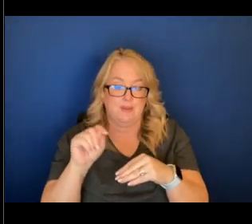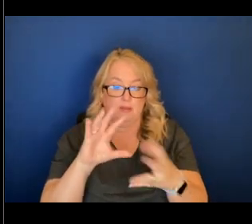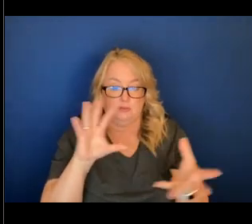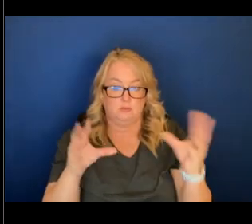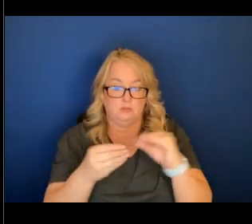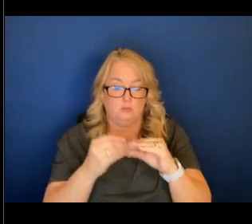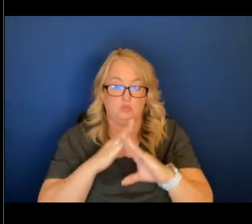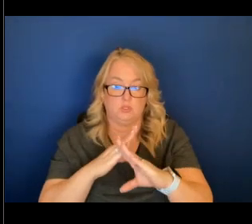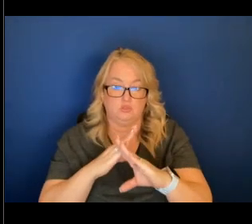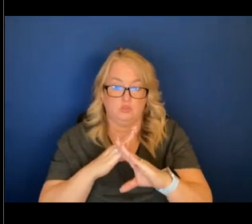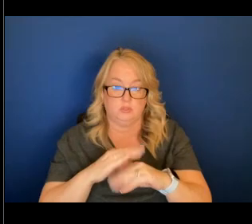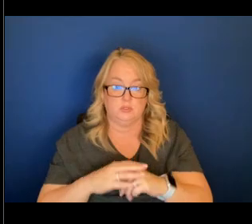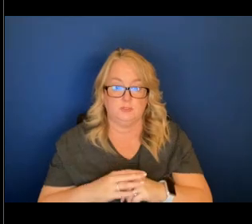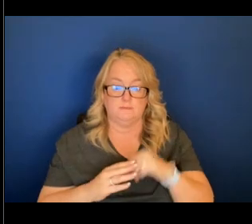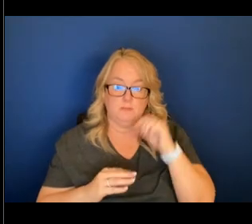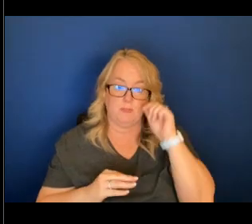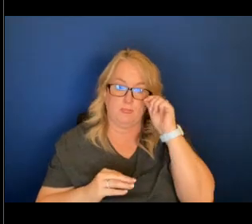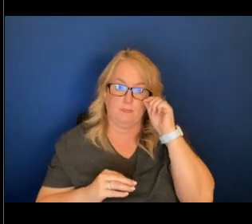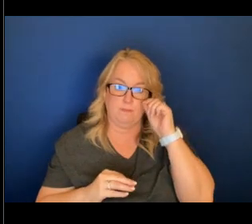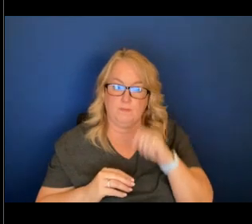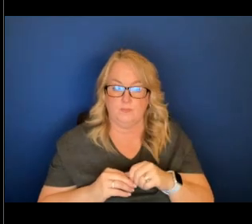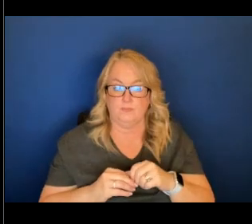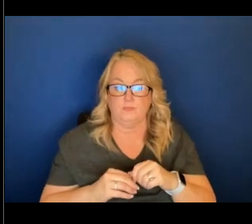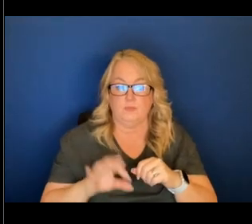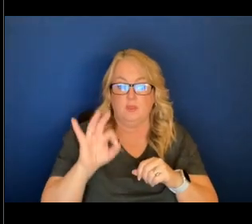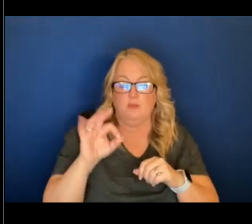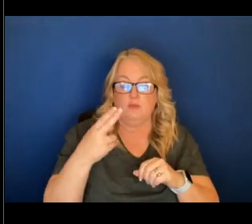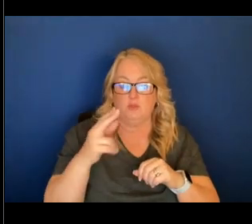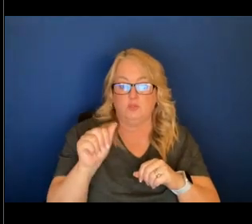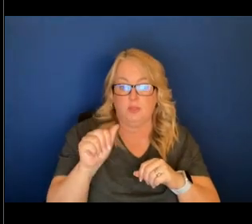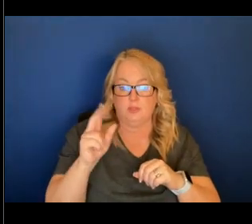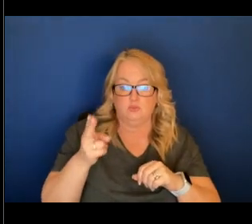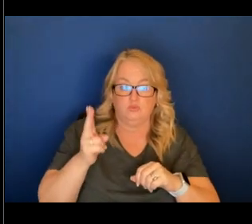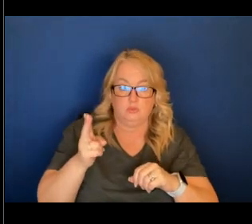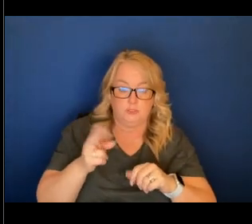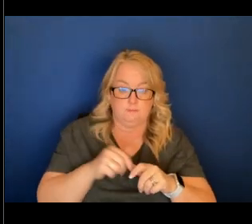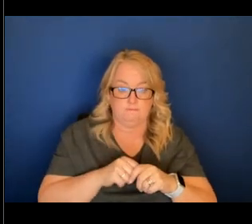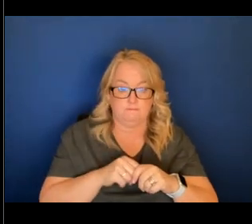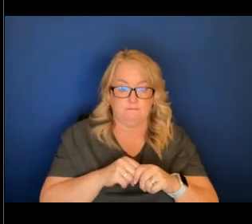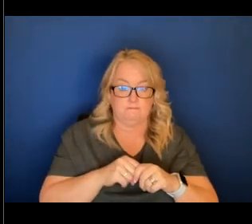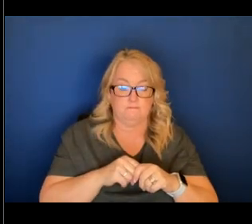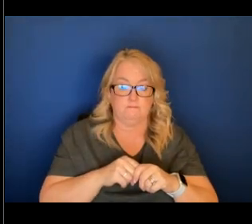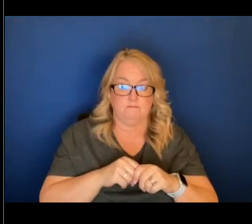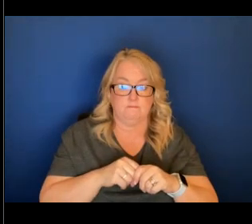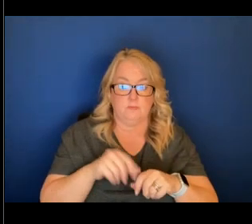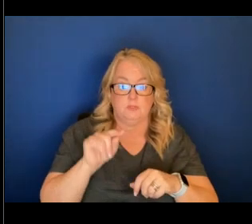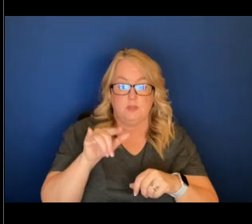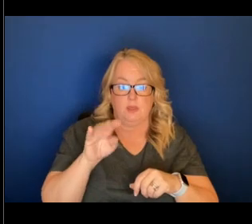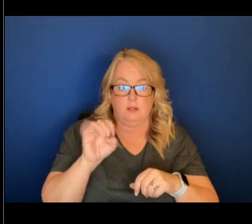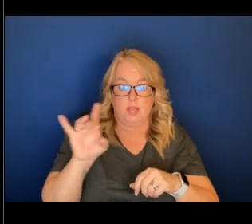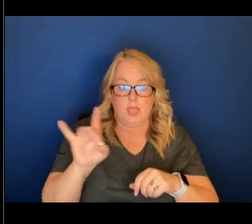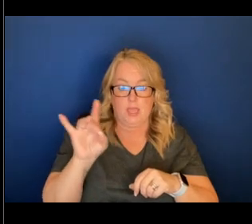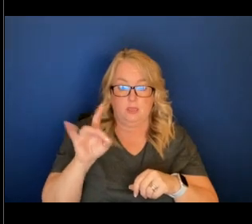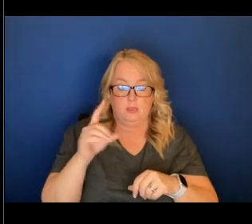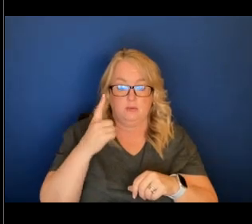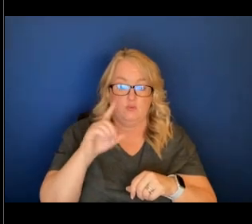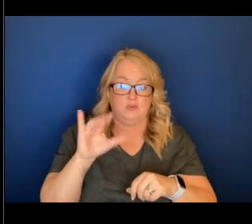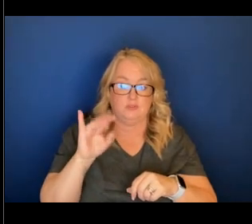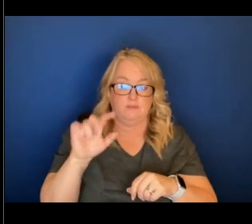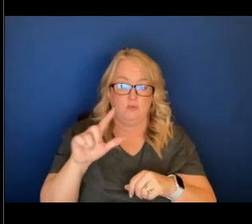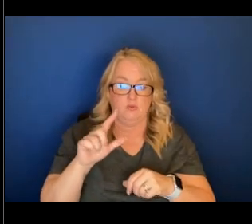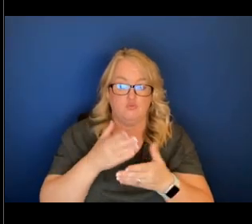and Protections. Fair Housing Act History. Title VIII of the Civil Rights